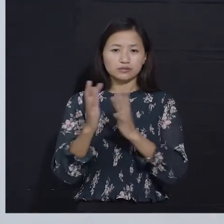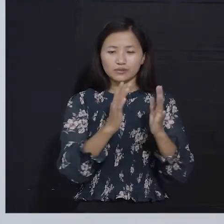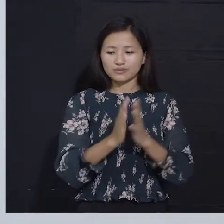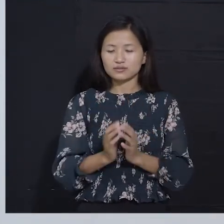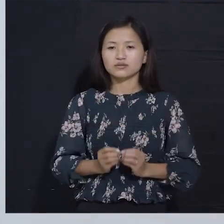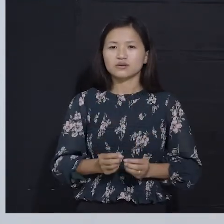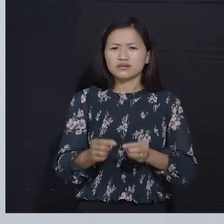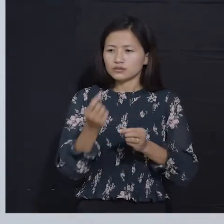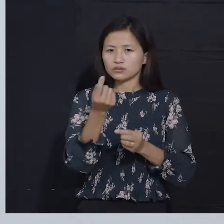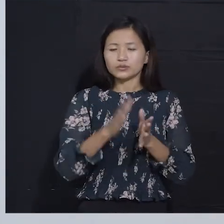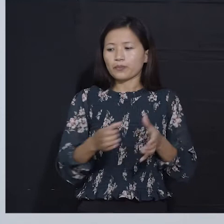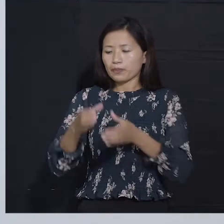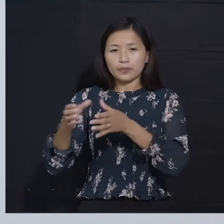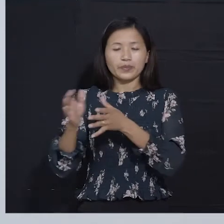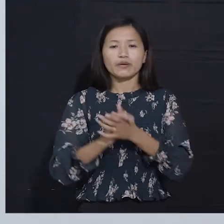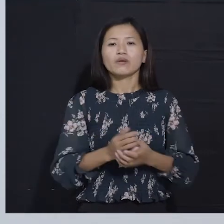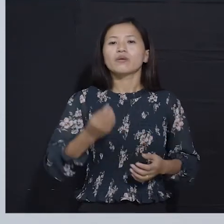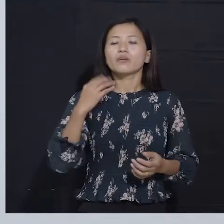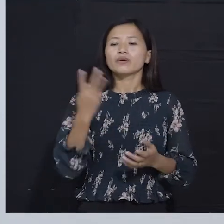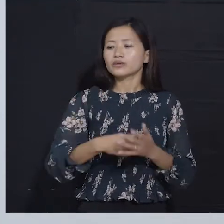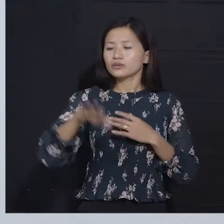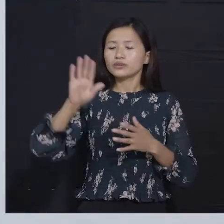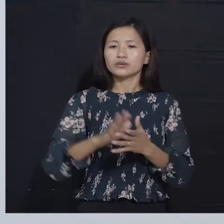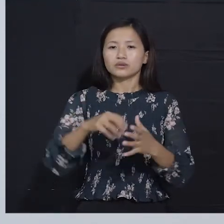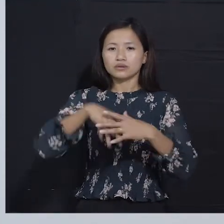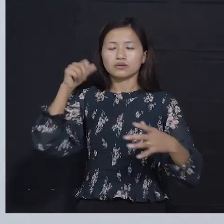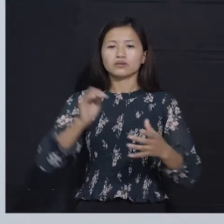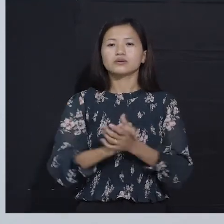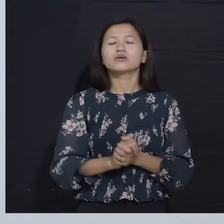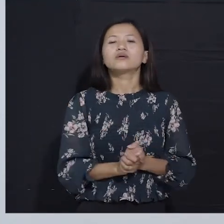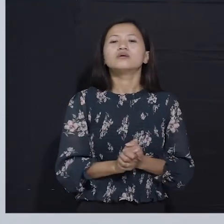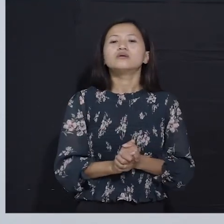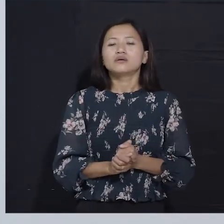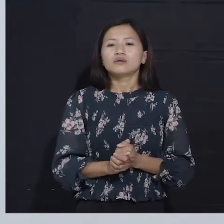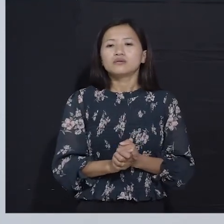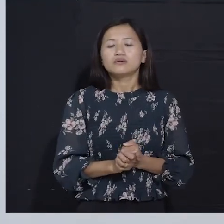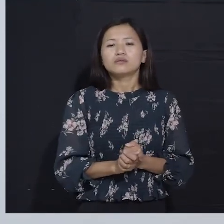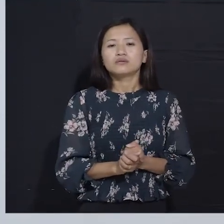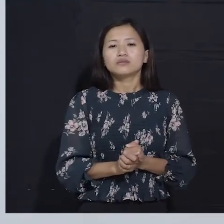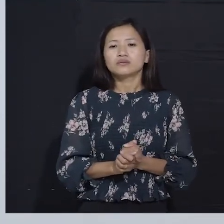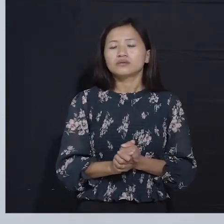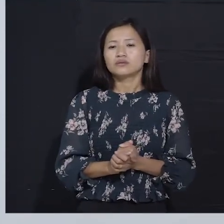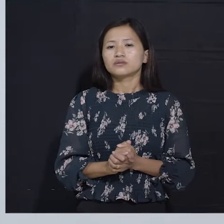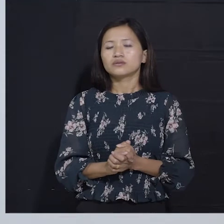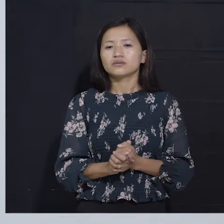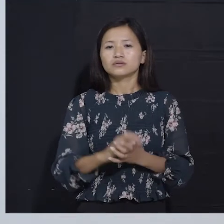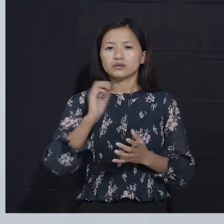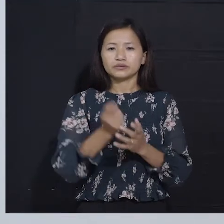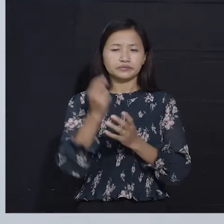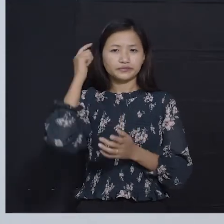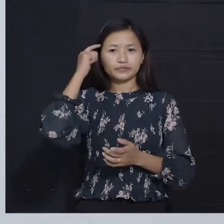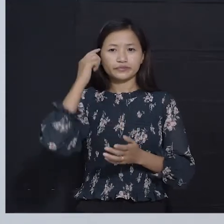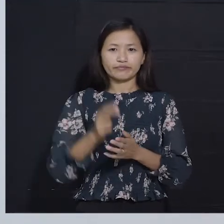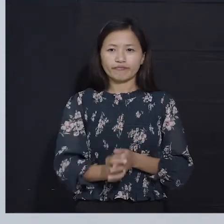them. Why were they going out? I want you to recollect, okay? They were going out. Some of you will be